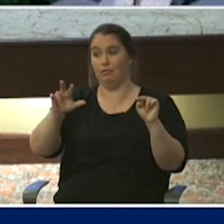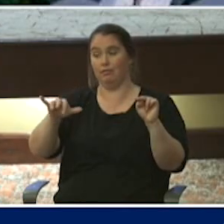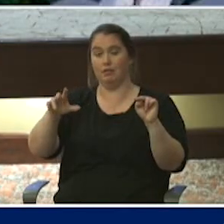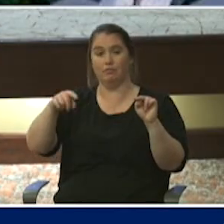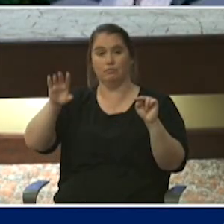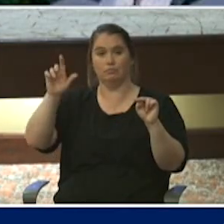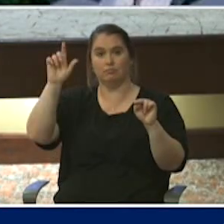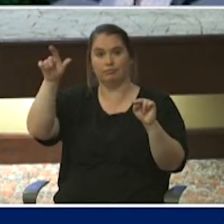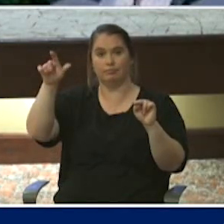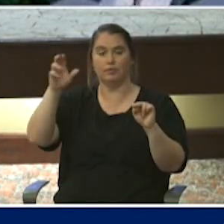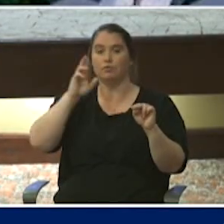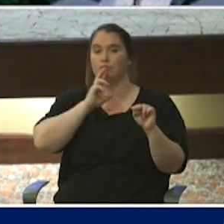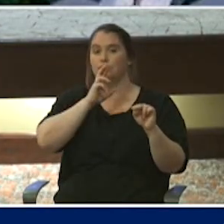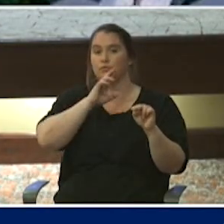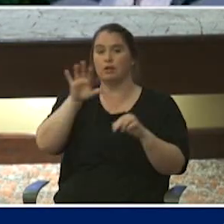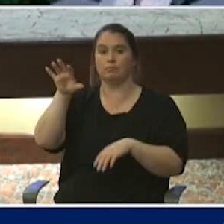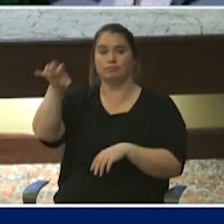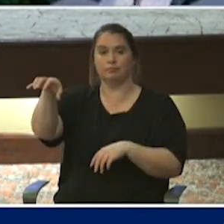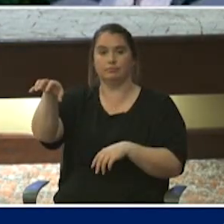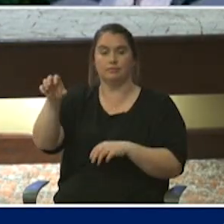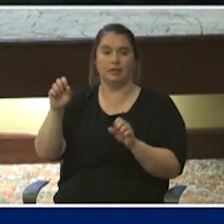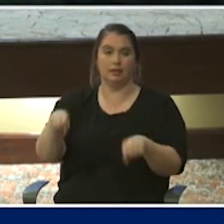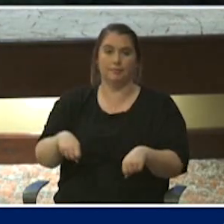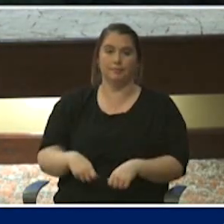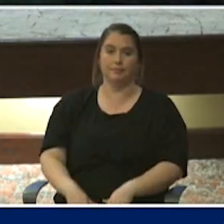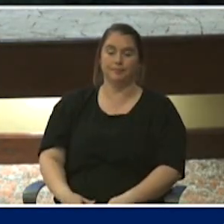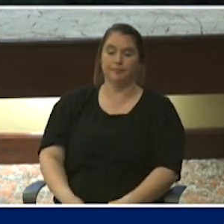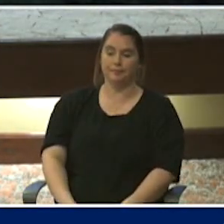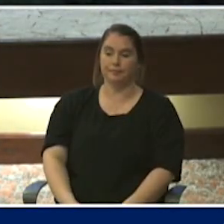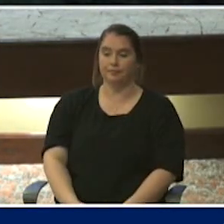future restaurant sites.